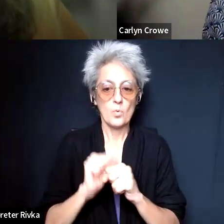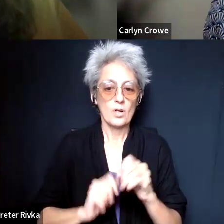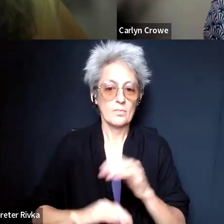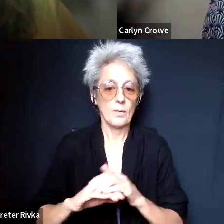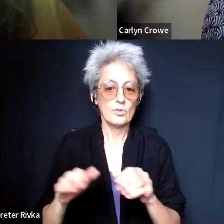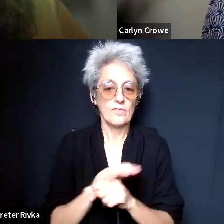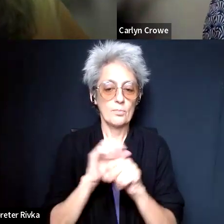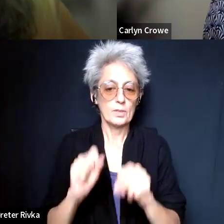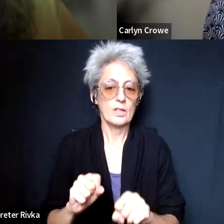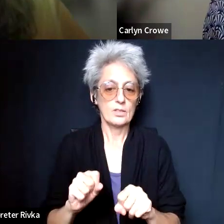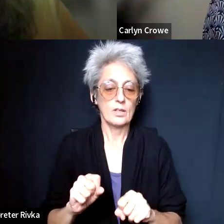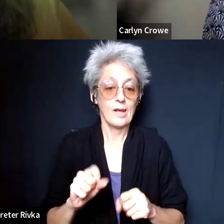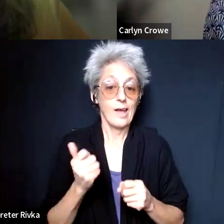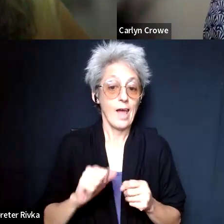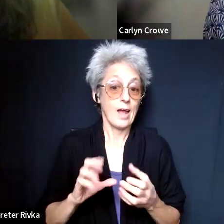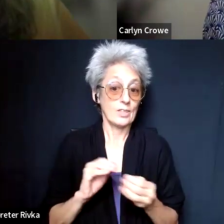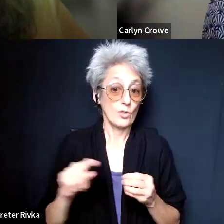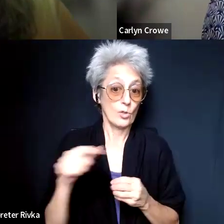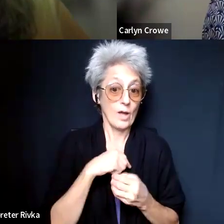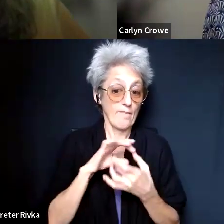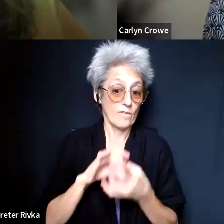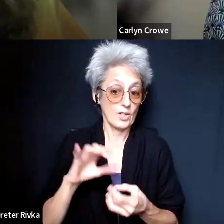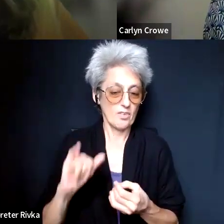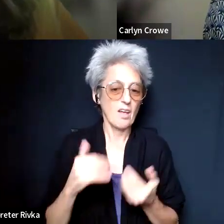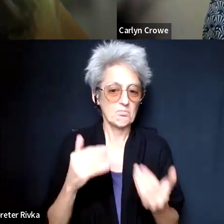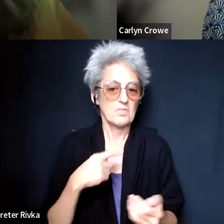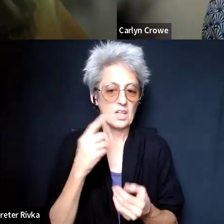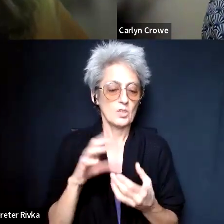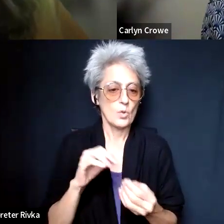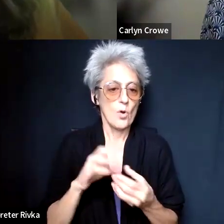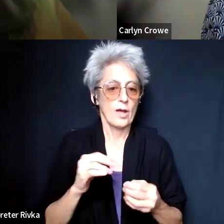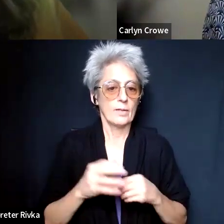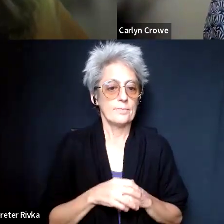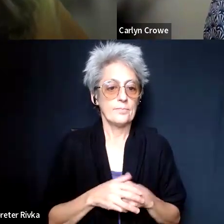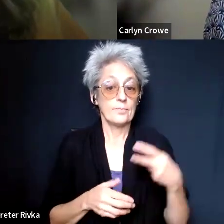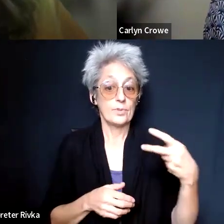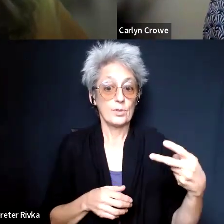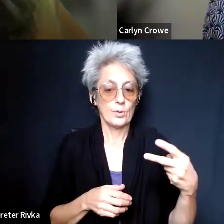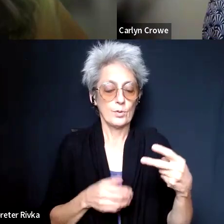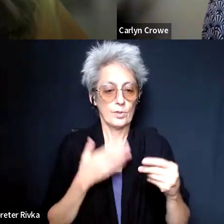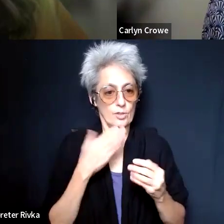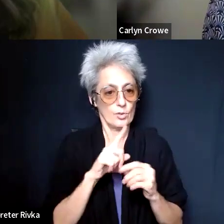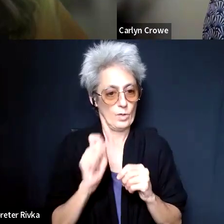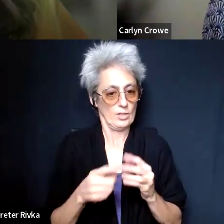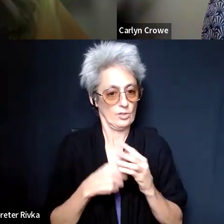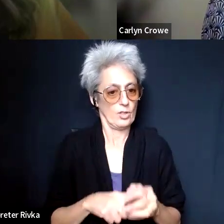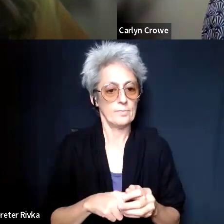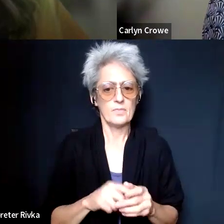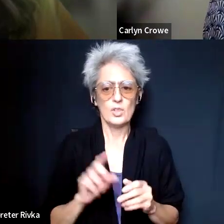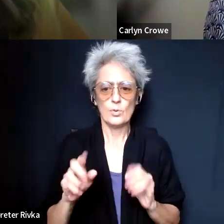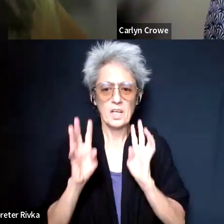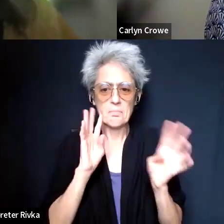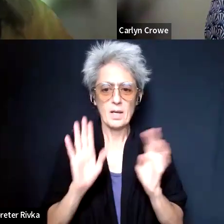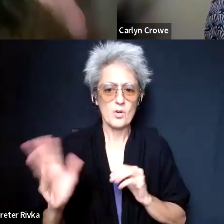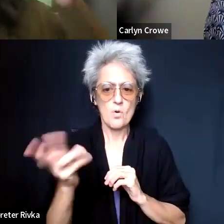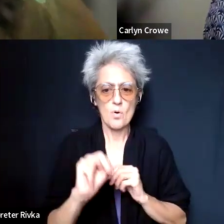you might have about that too. So these would be two great starter questions. You can also ask your own, but we really encourage you to